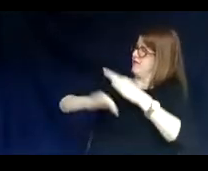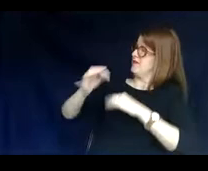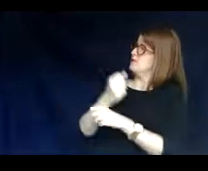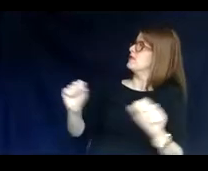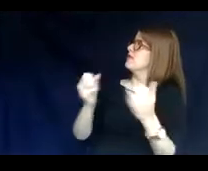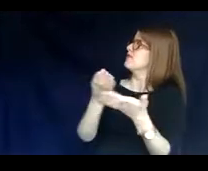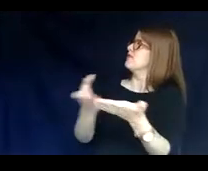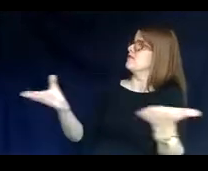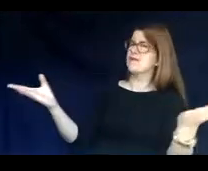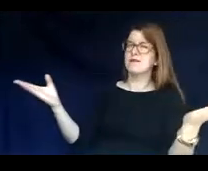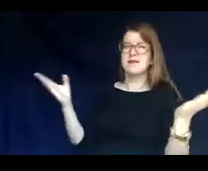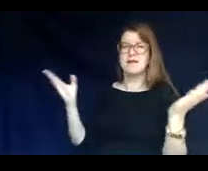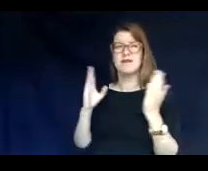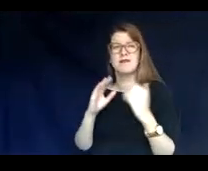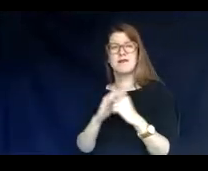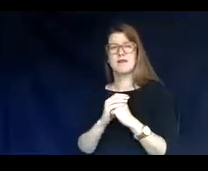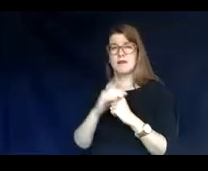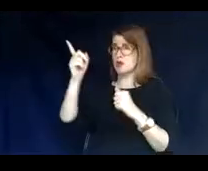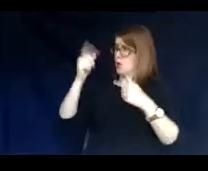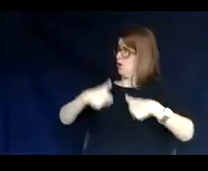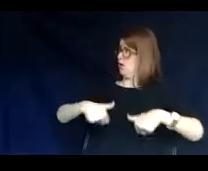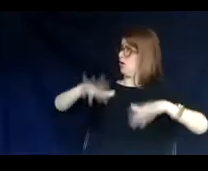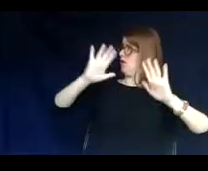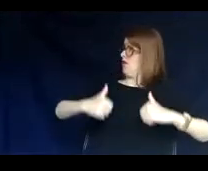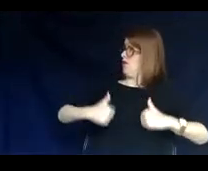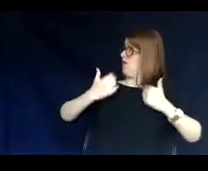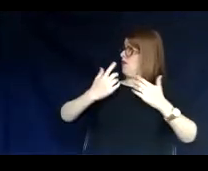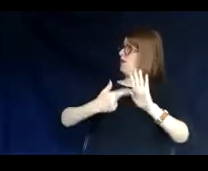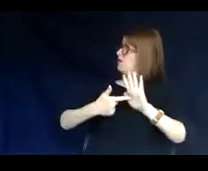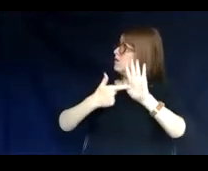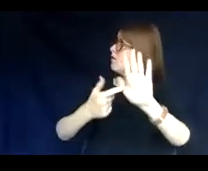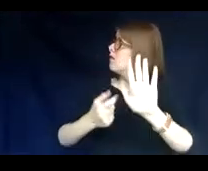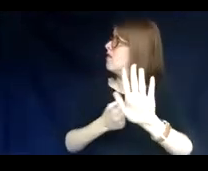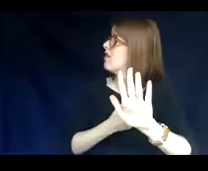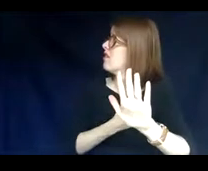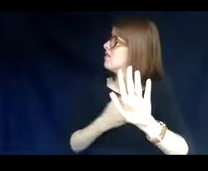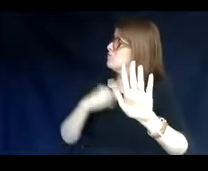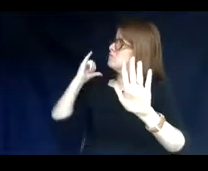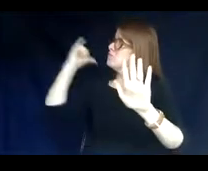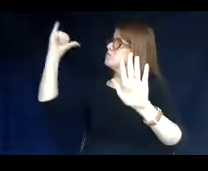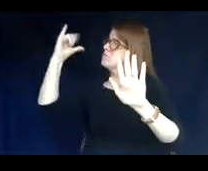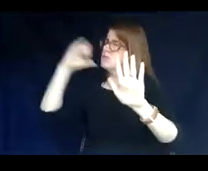save. If you gave your life to love and serve.